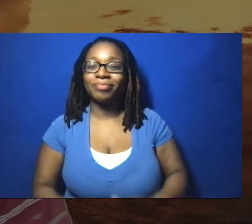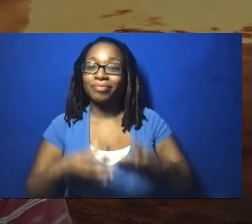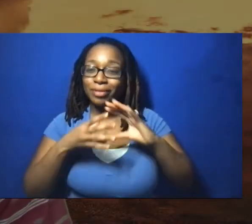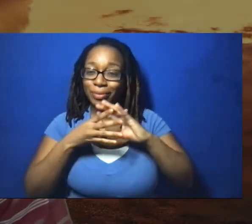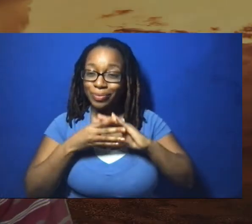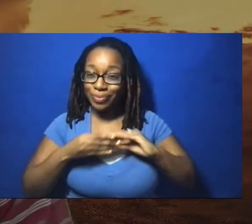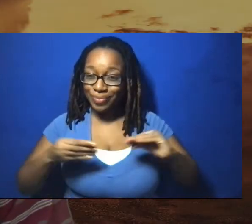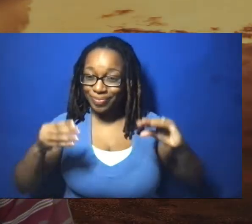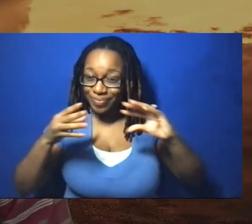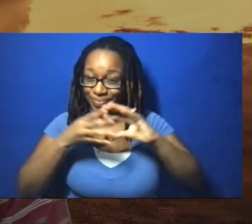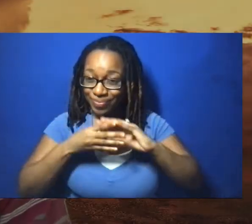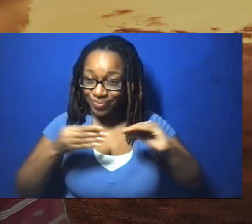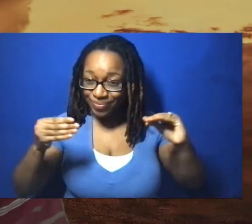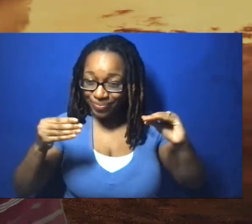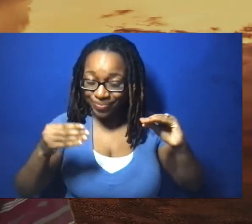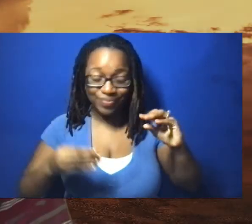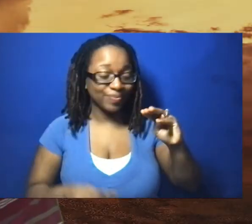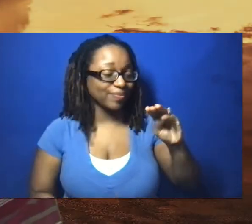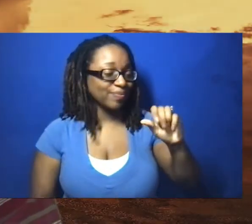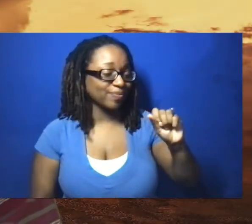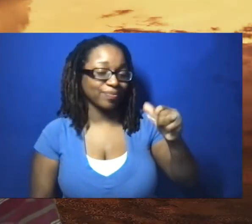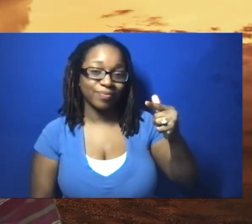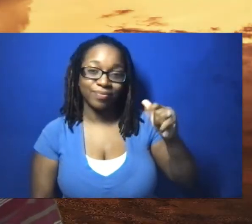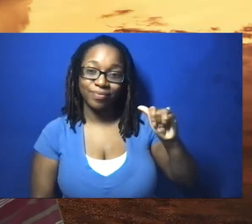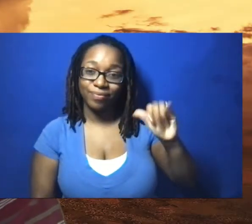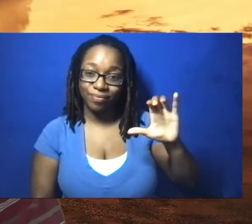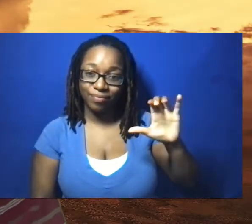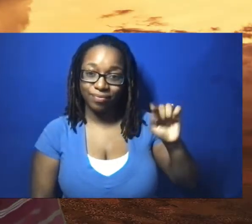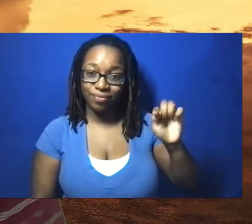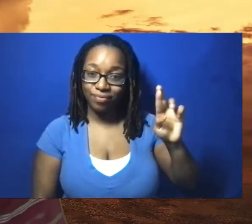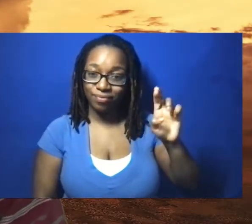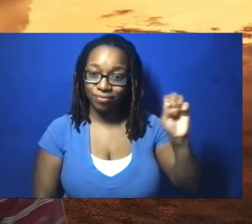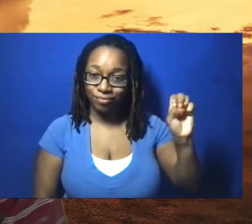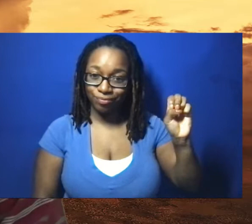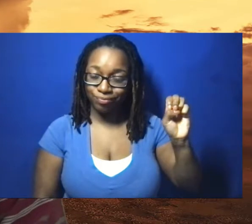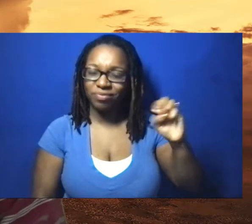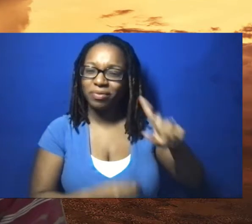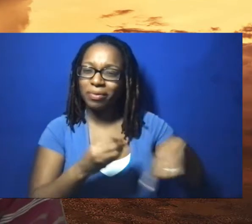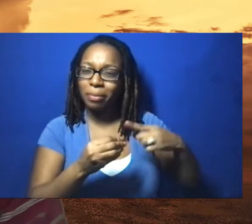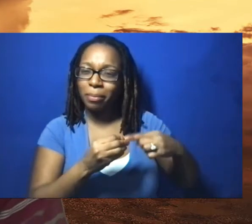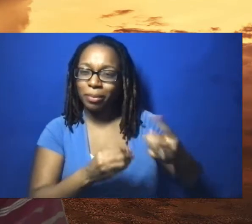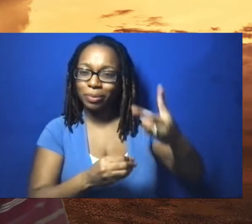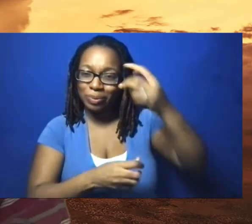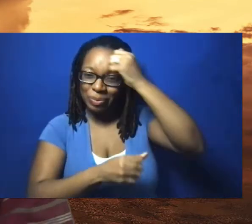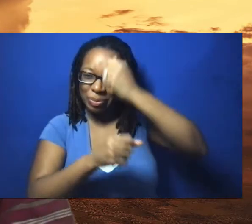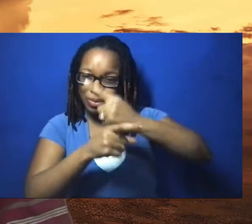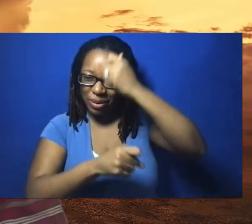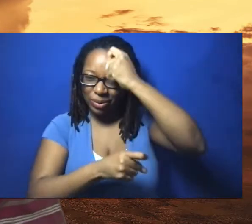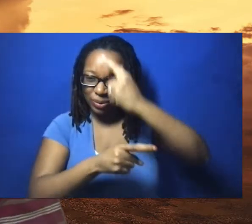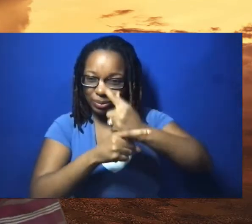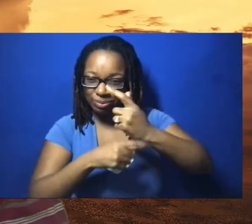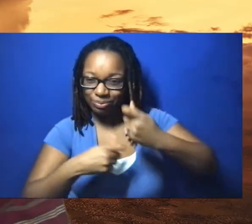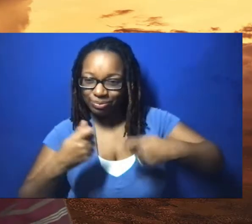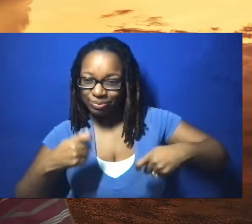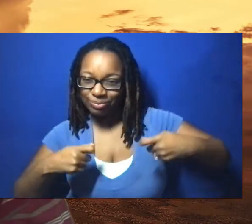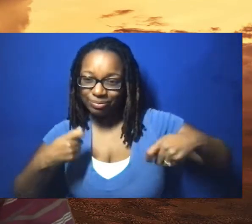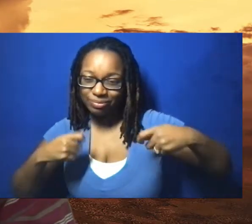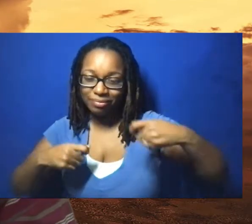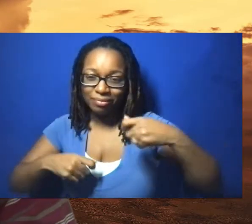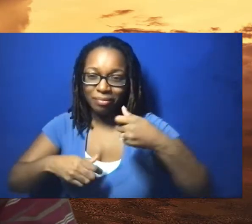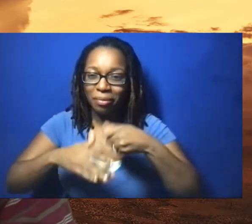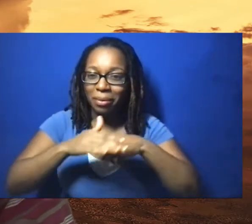Story, The Magic Tree, about two brothers born as